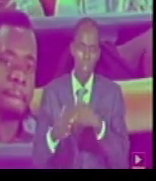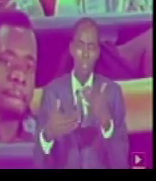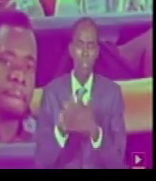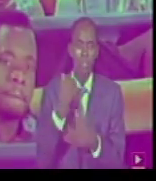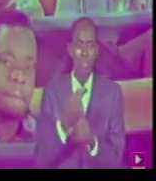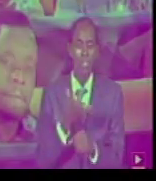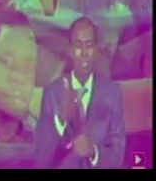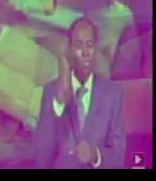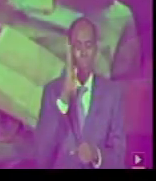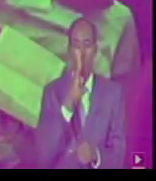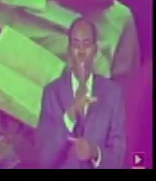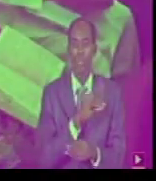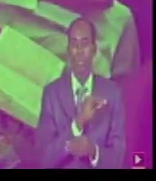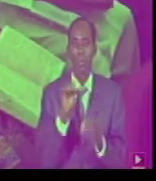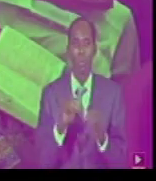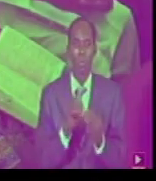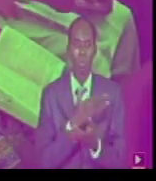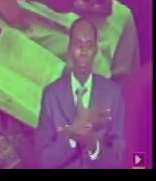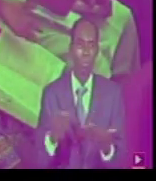in your life.